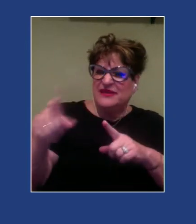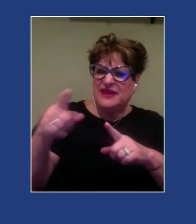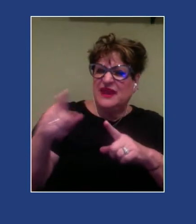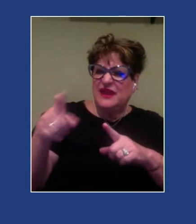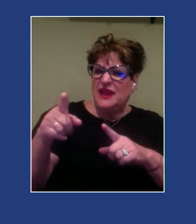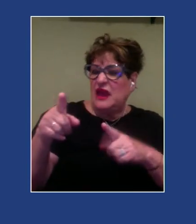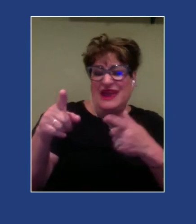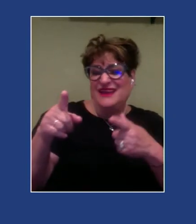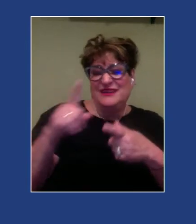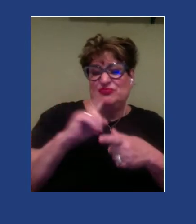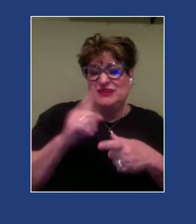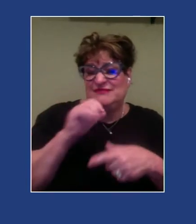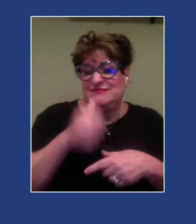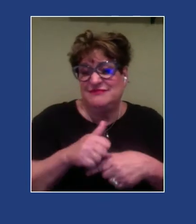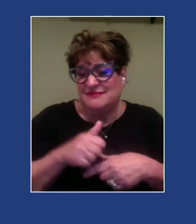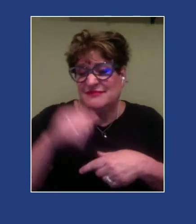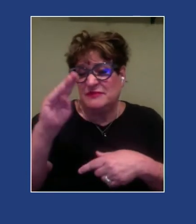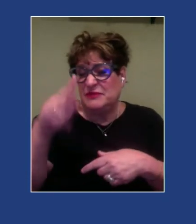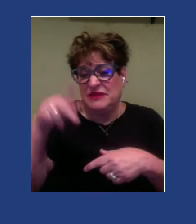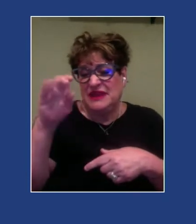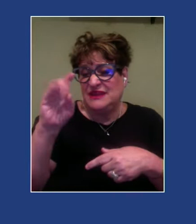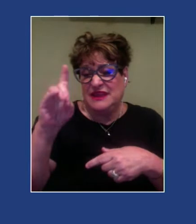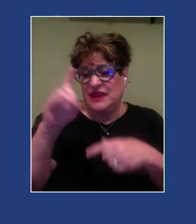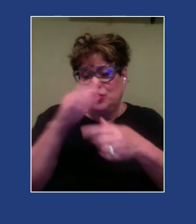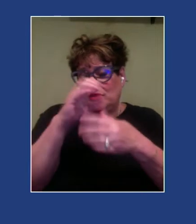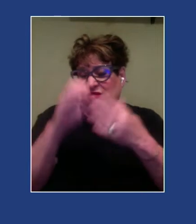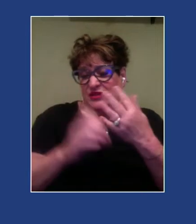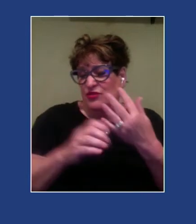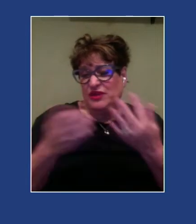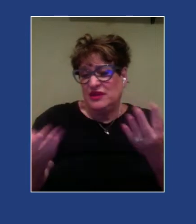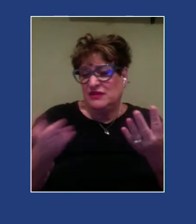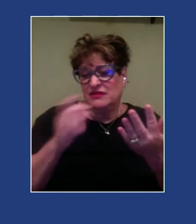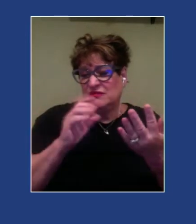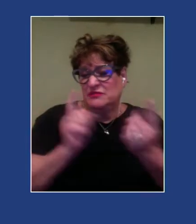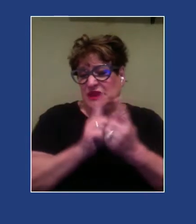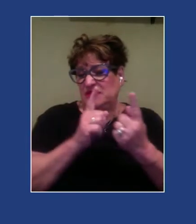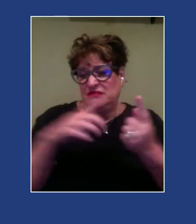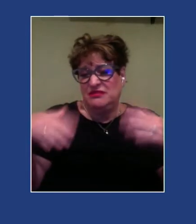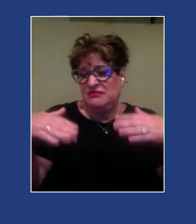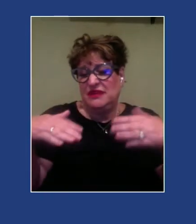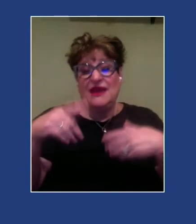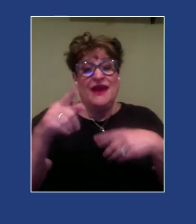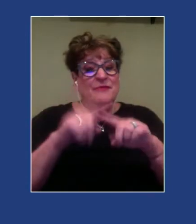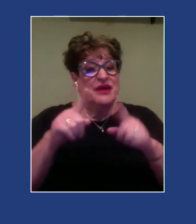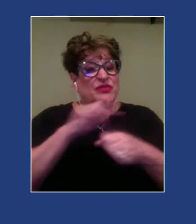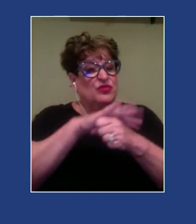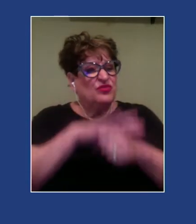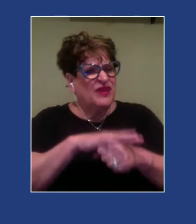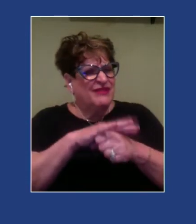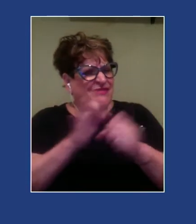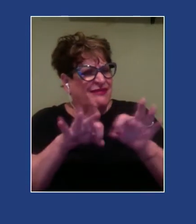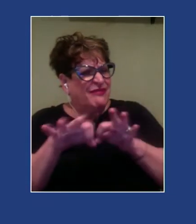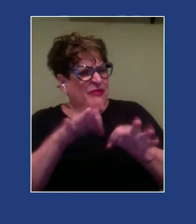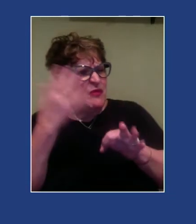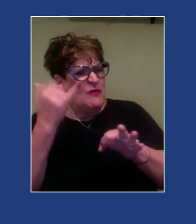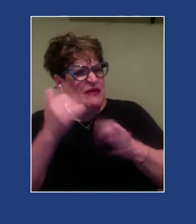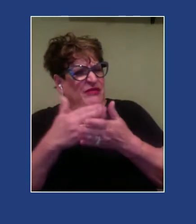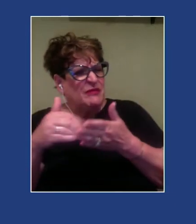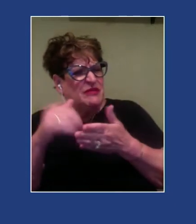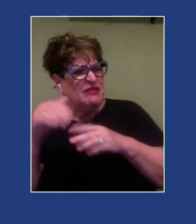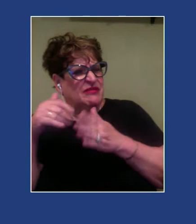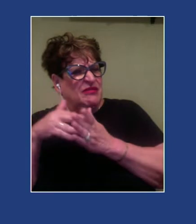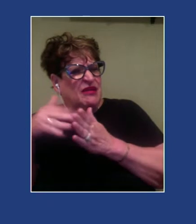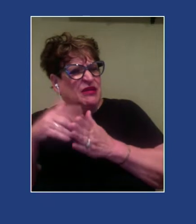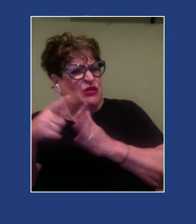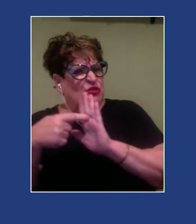not. And gender minority-related stress, manifestations of it, may explain why some of the studies that I mentioned earlier report